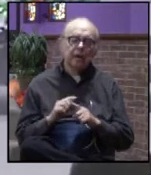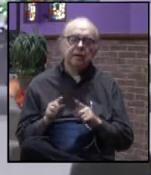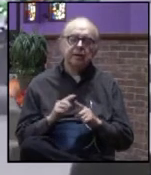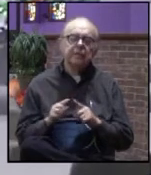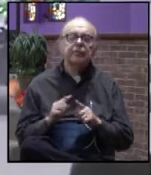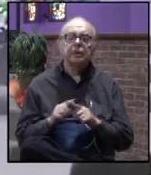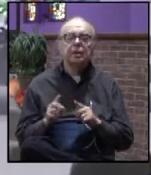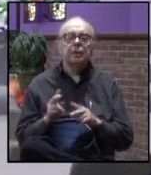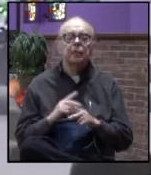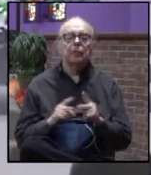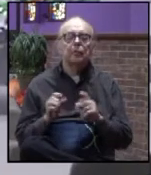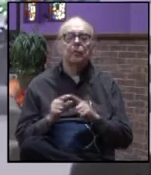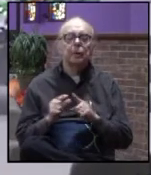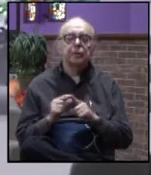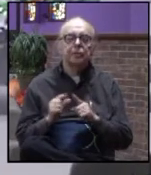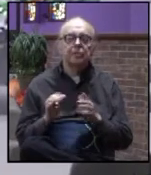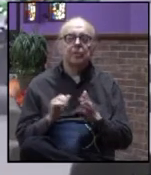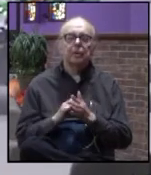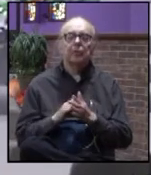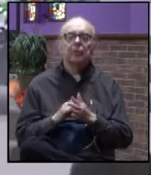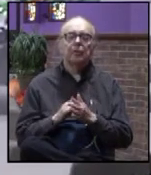little words that